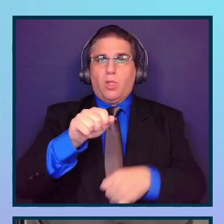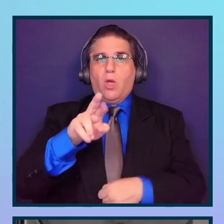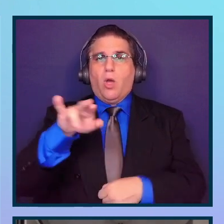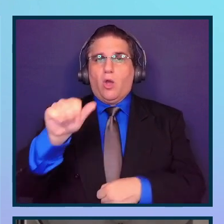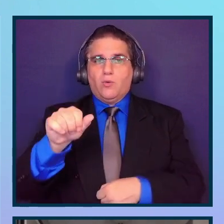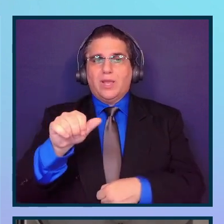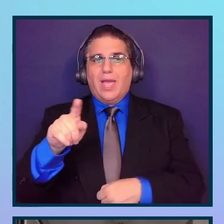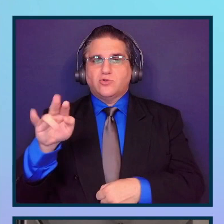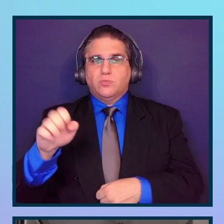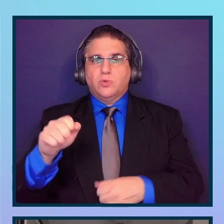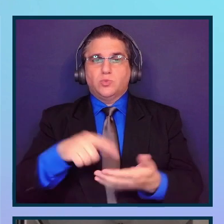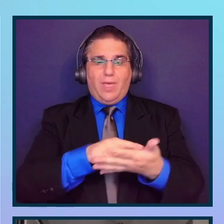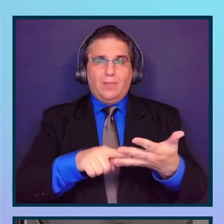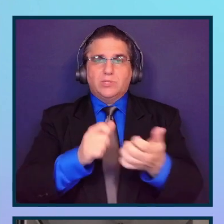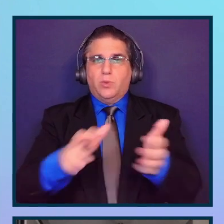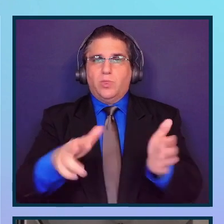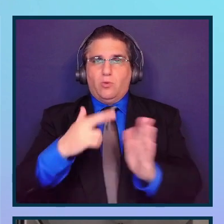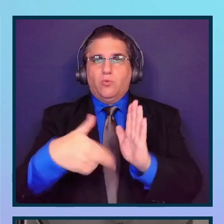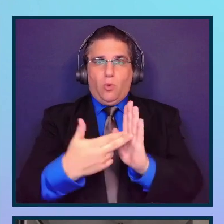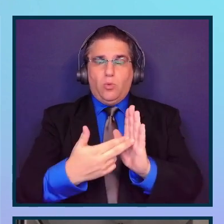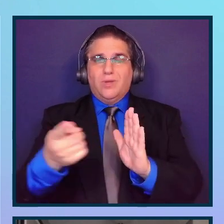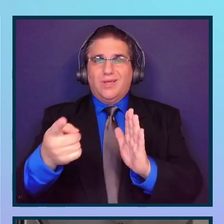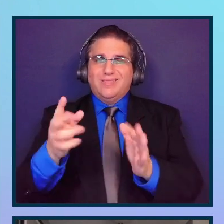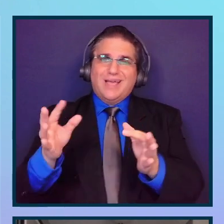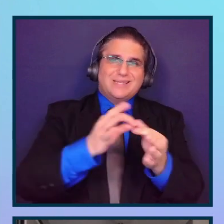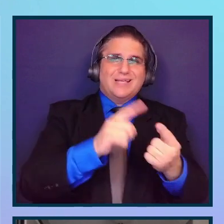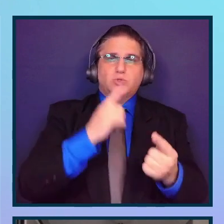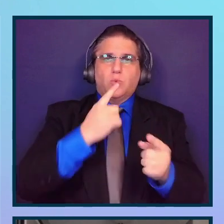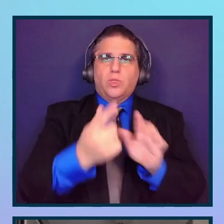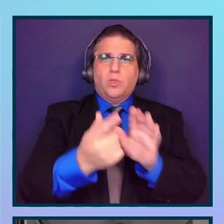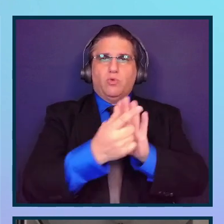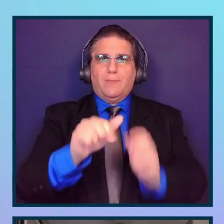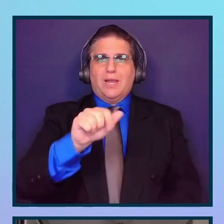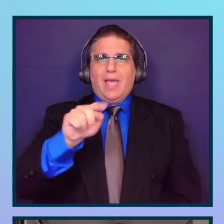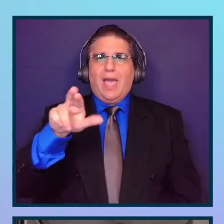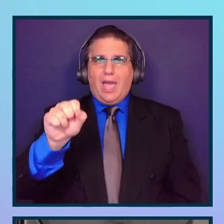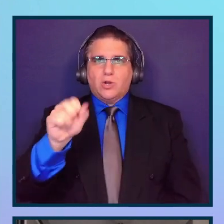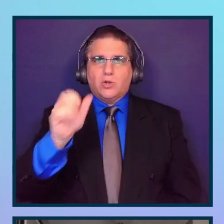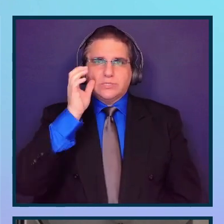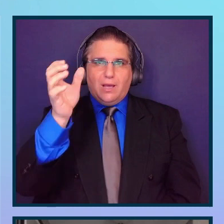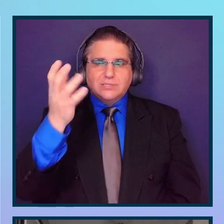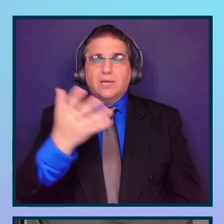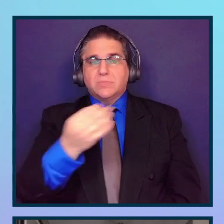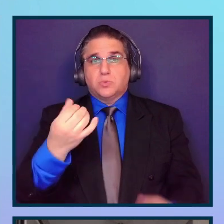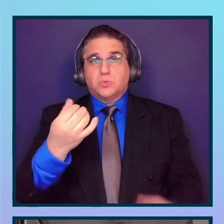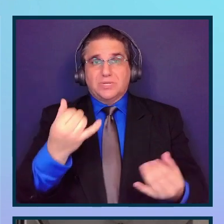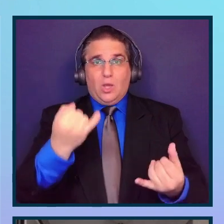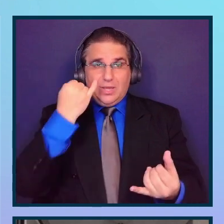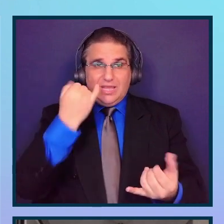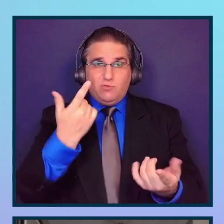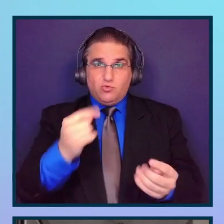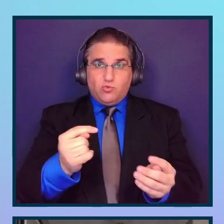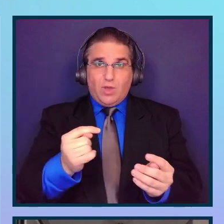elements without a role. That ties directly into the prohibited adders rule concept. And so now if you try to